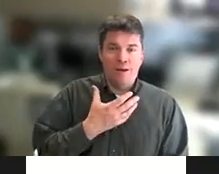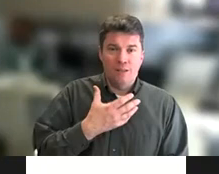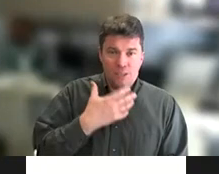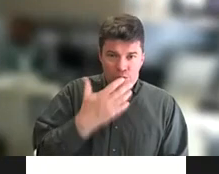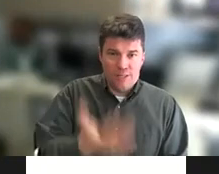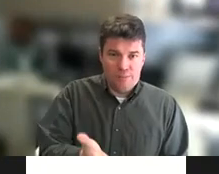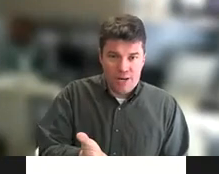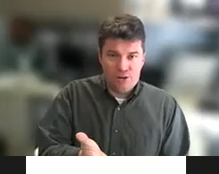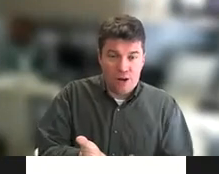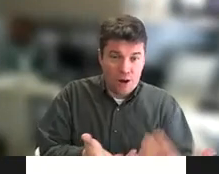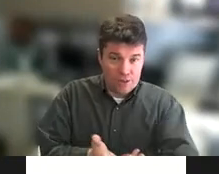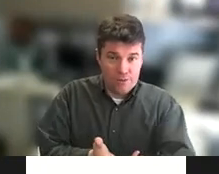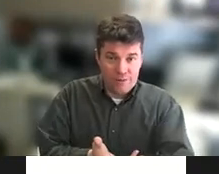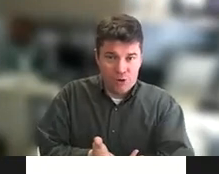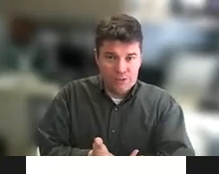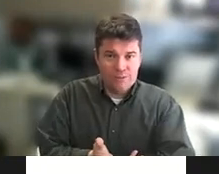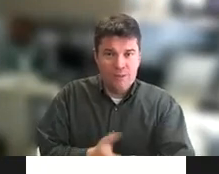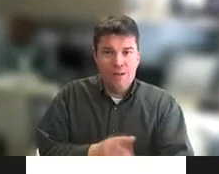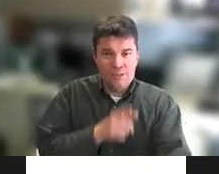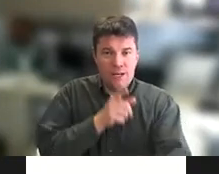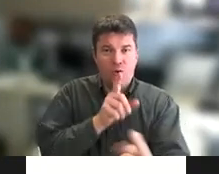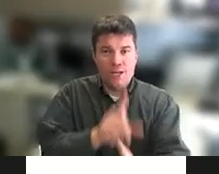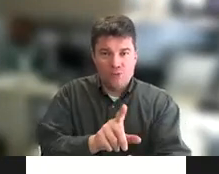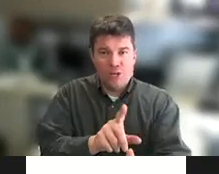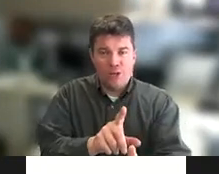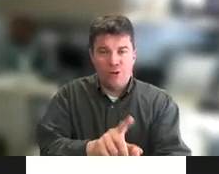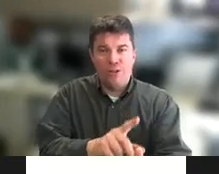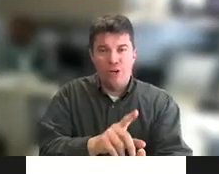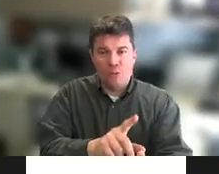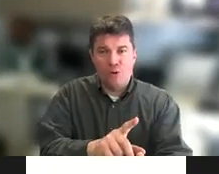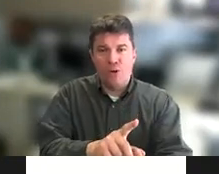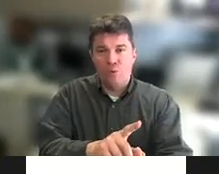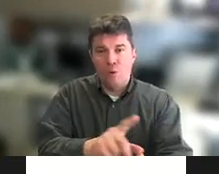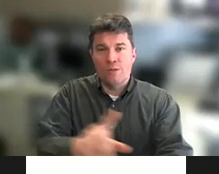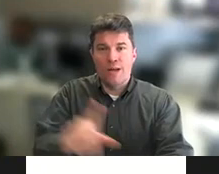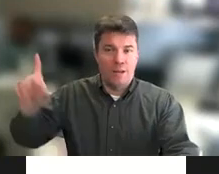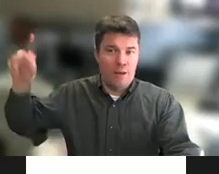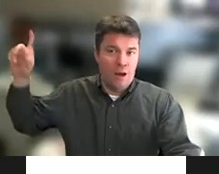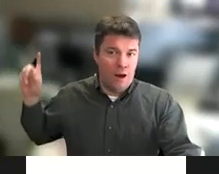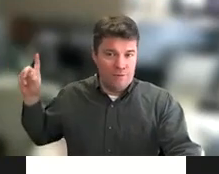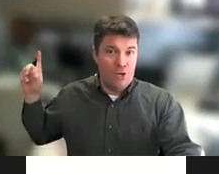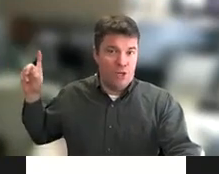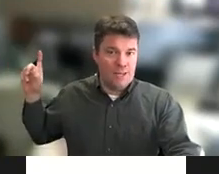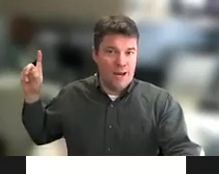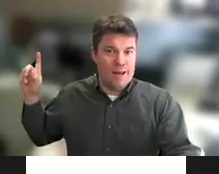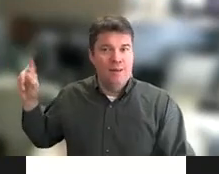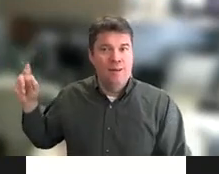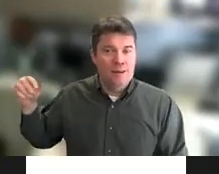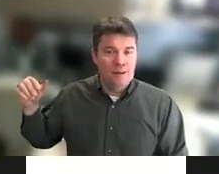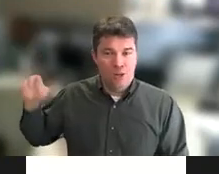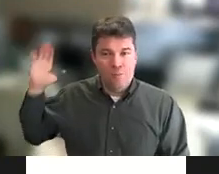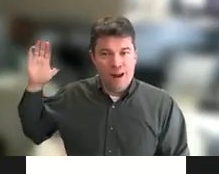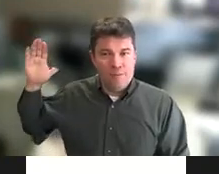who may be using speech to talk with a deaf person, sit across from each other. The interpreter will most likely be off to your